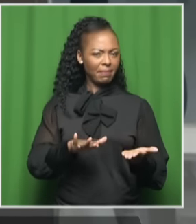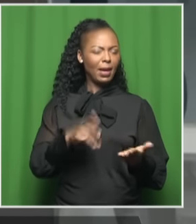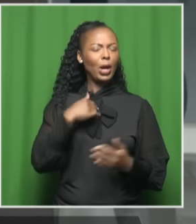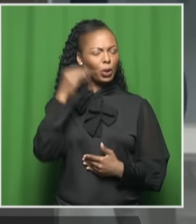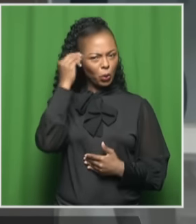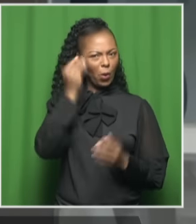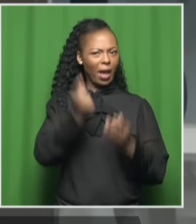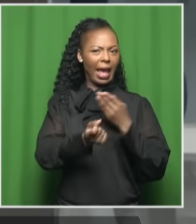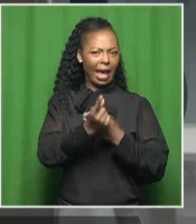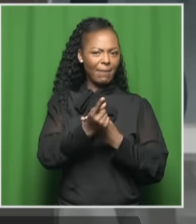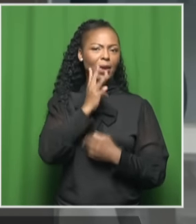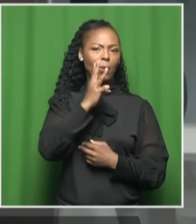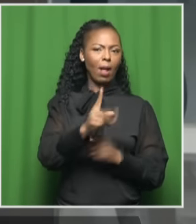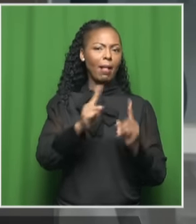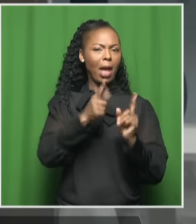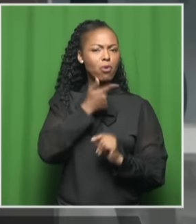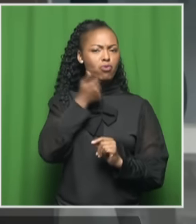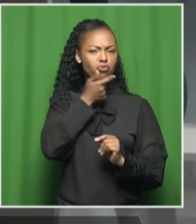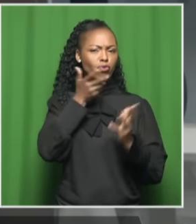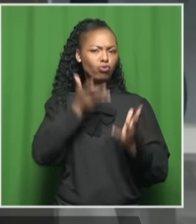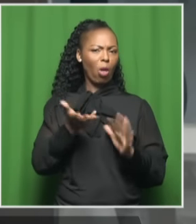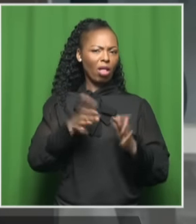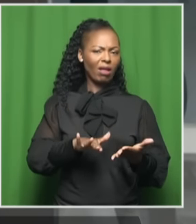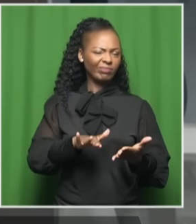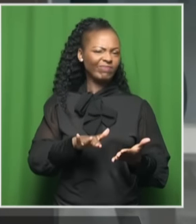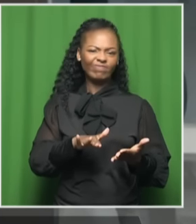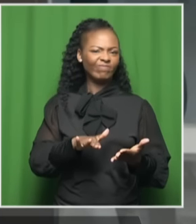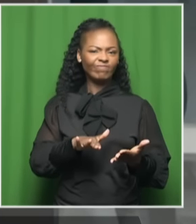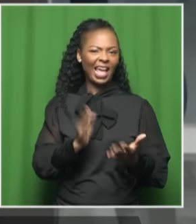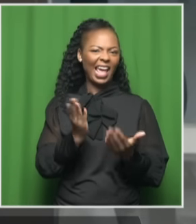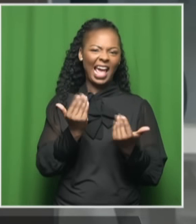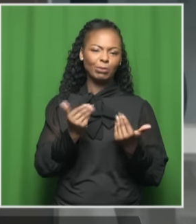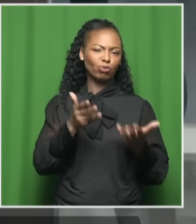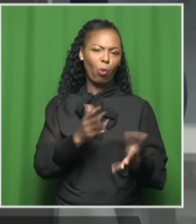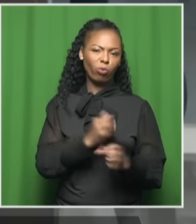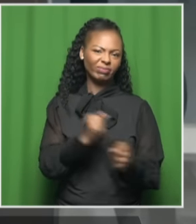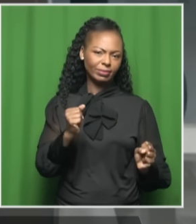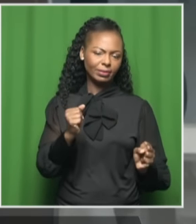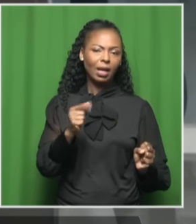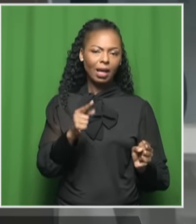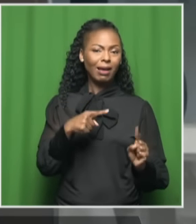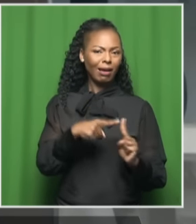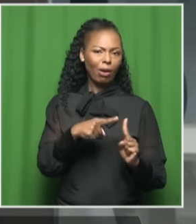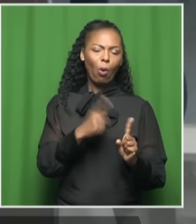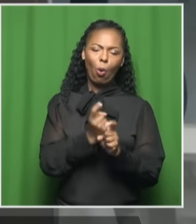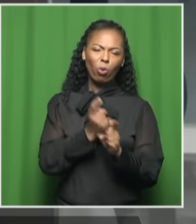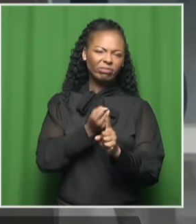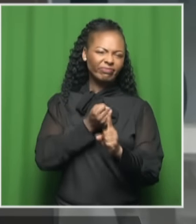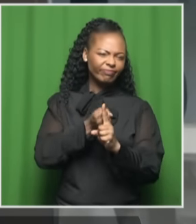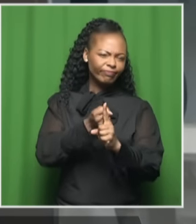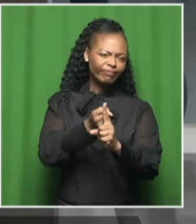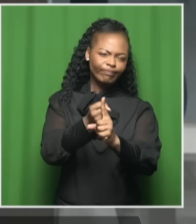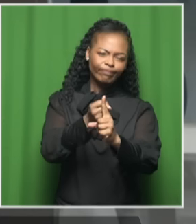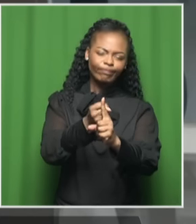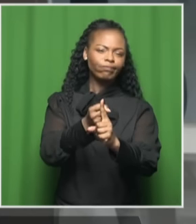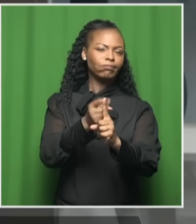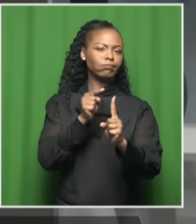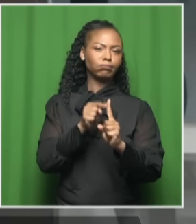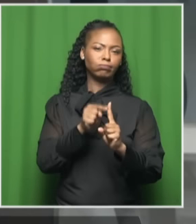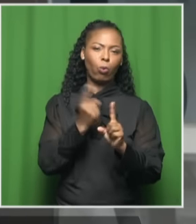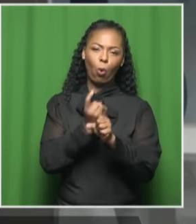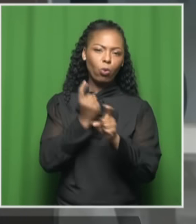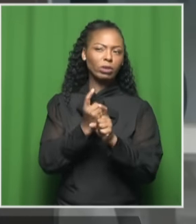but not this soon. Because Pastor Ray, because of his character, he always pushed through pain. He always pushed through to